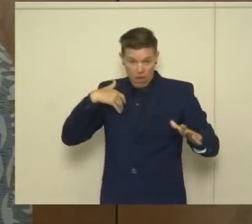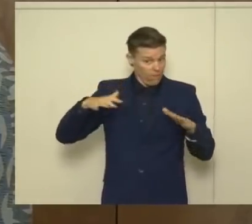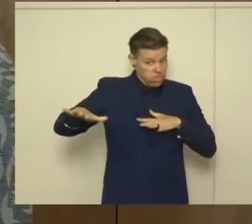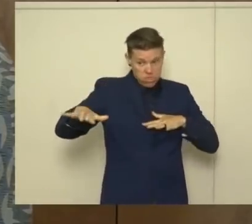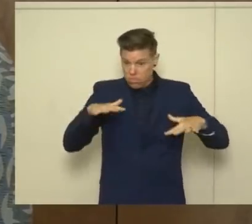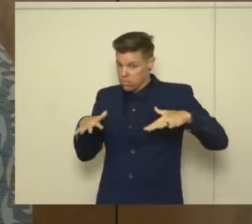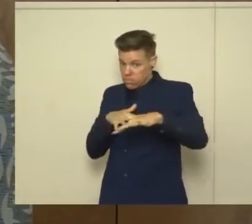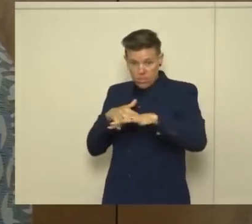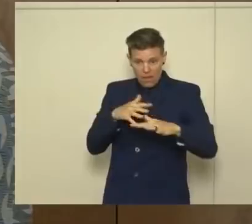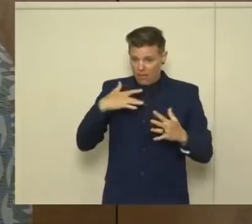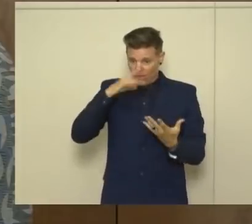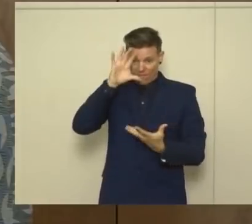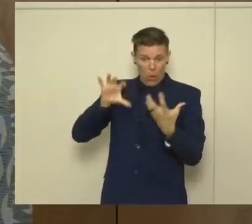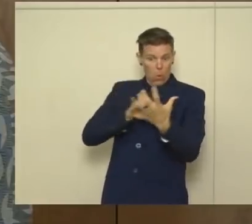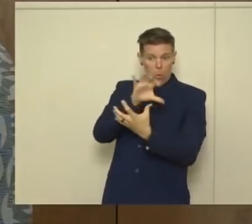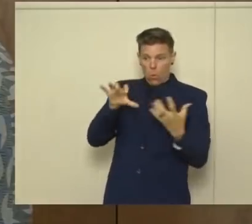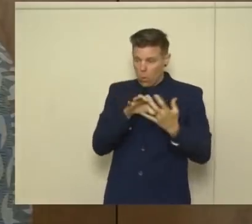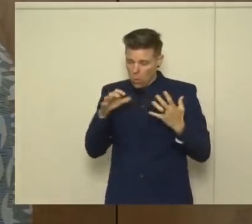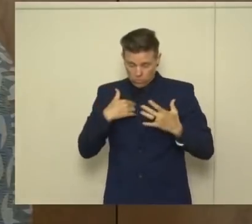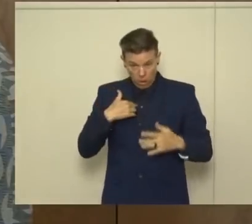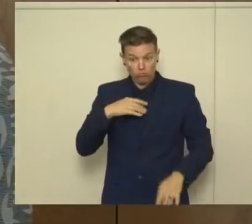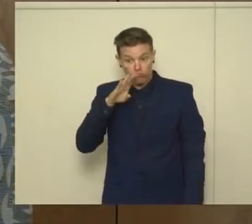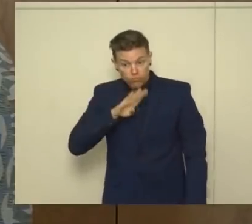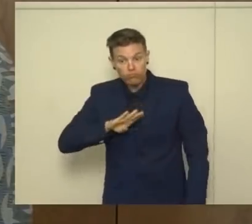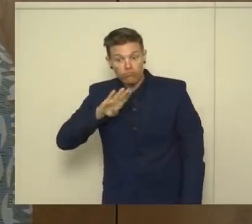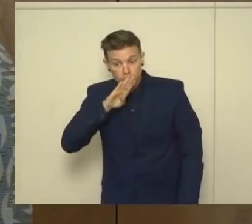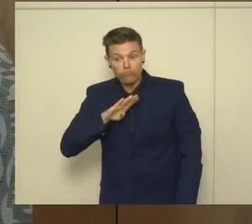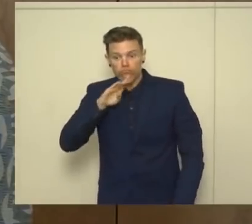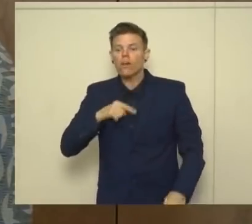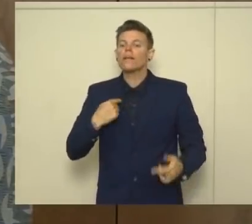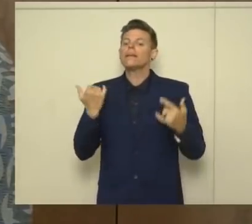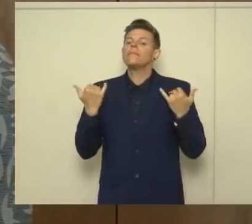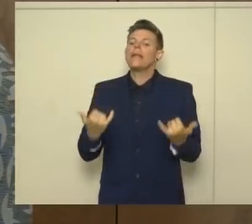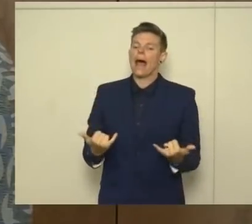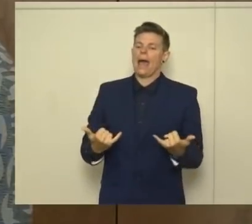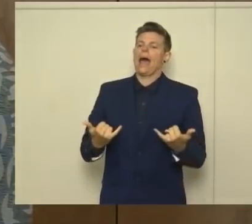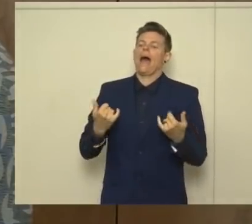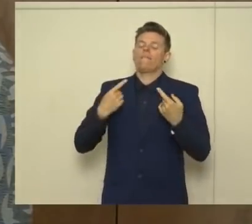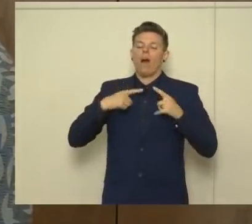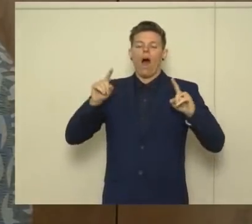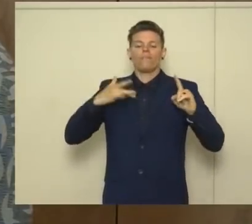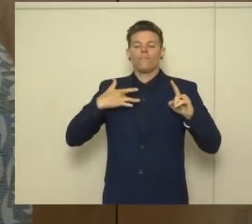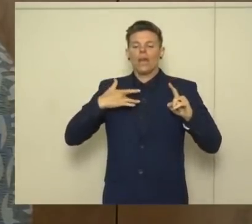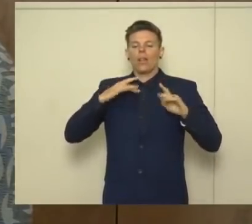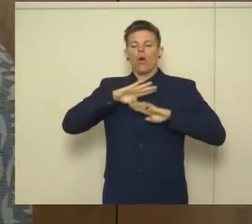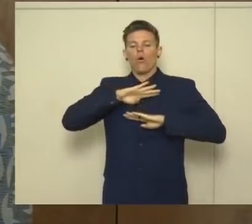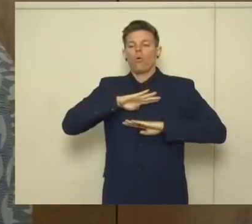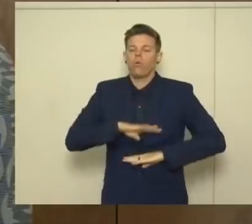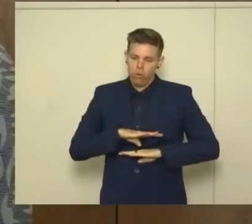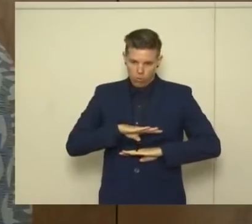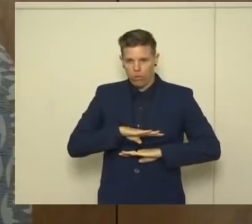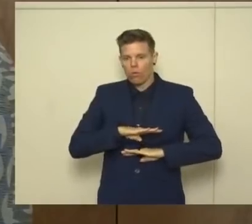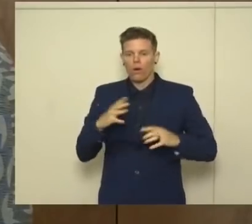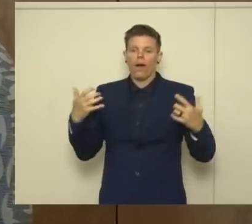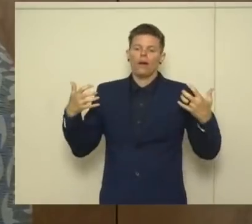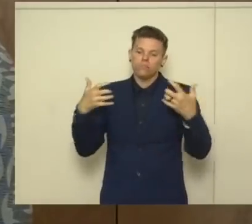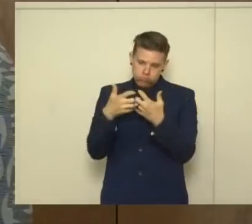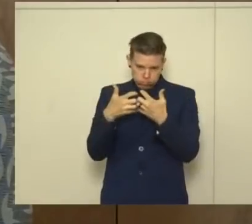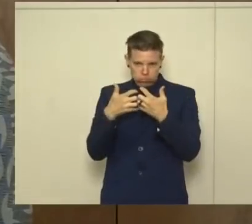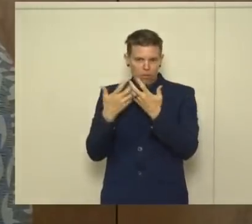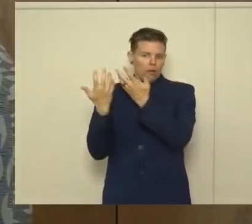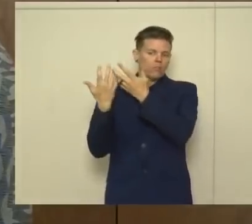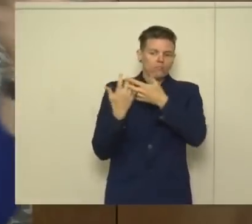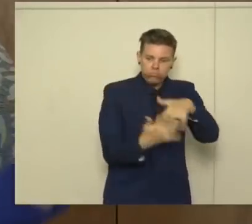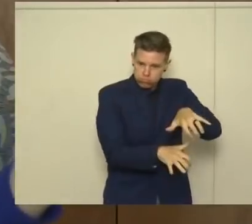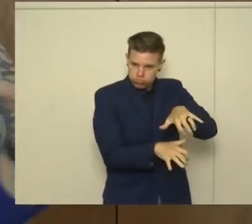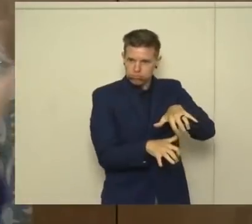department leads. But we think that that's largely fixed. And lastly, actually 2 lastlies, when we run out of